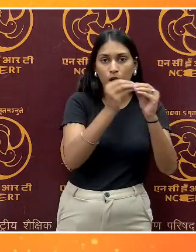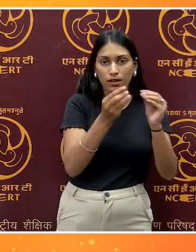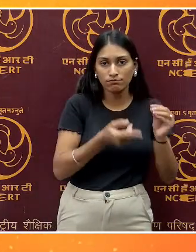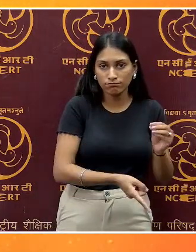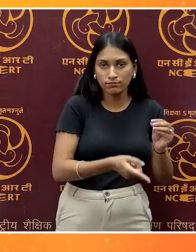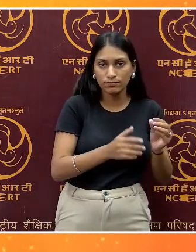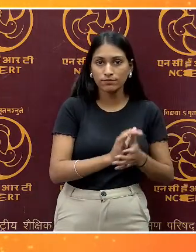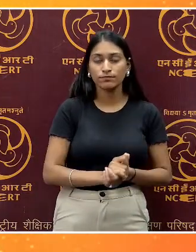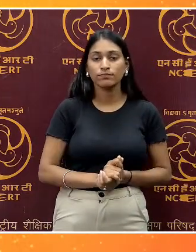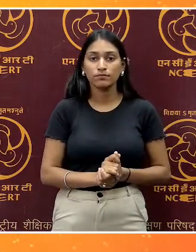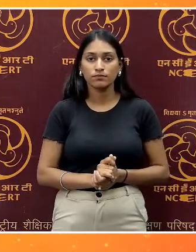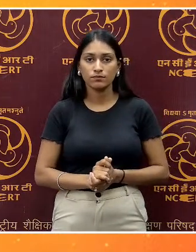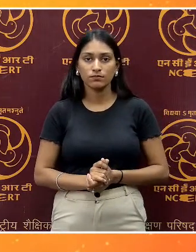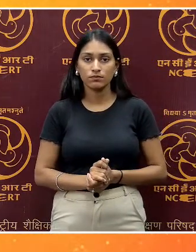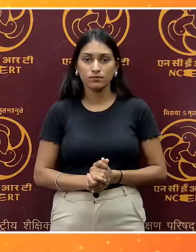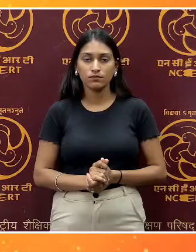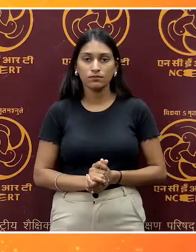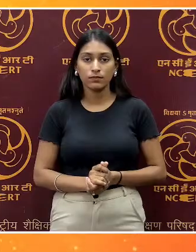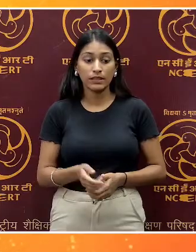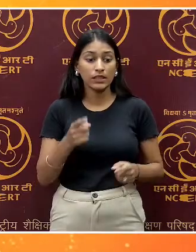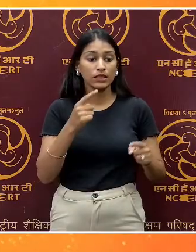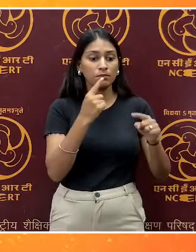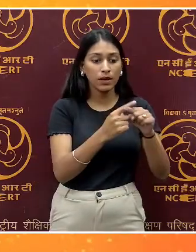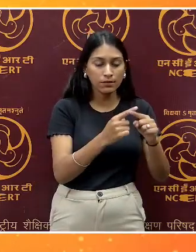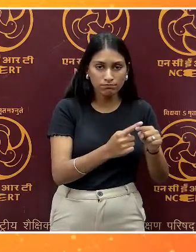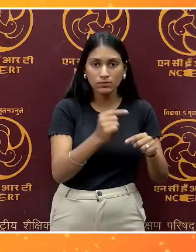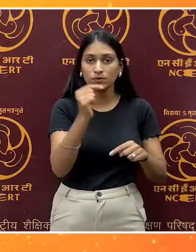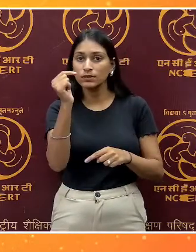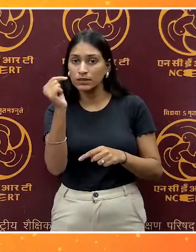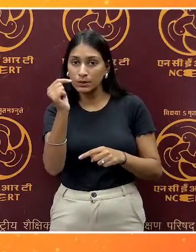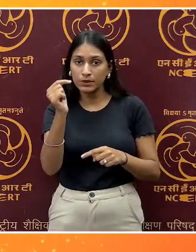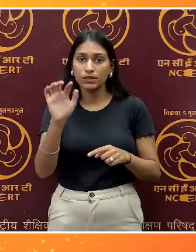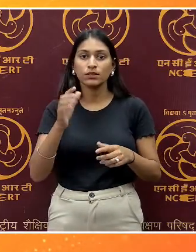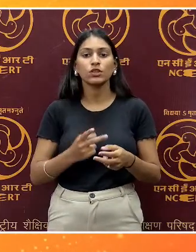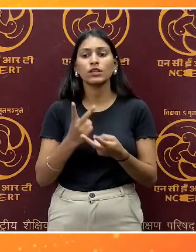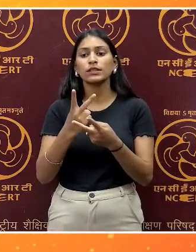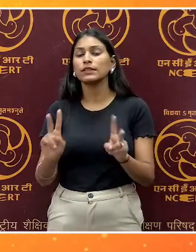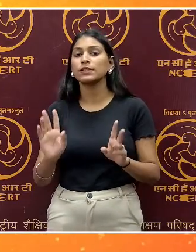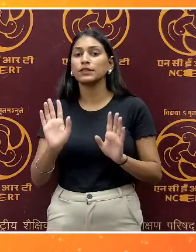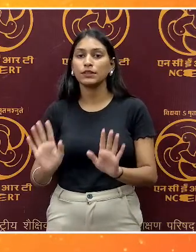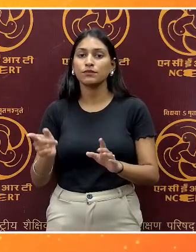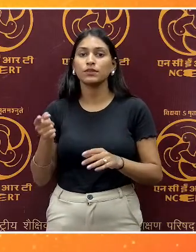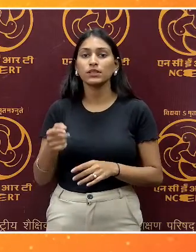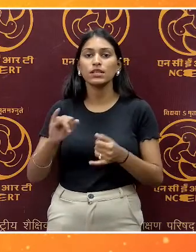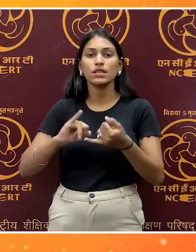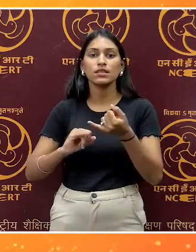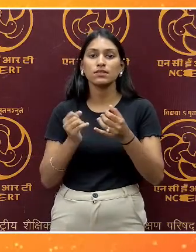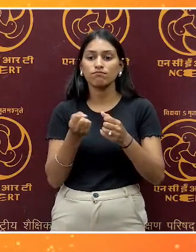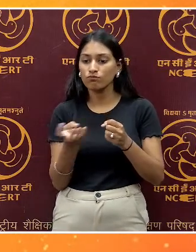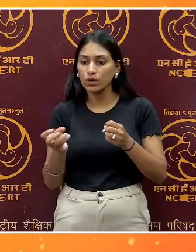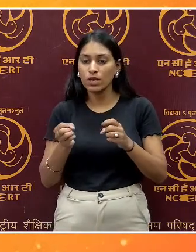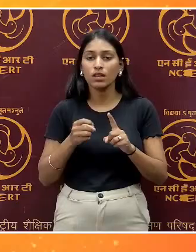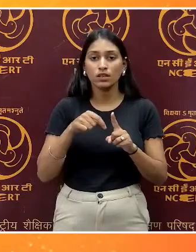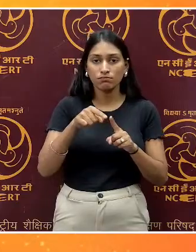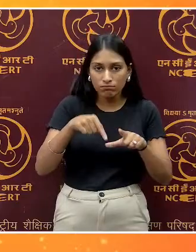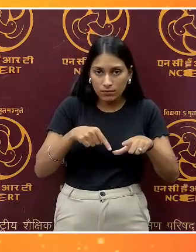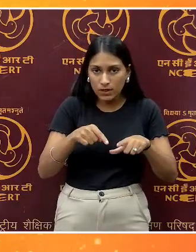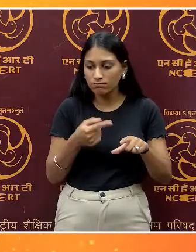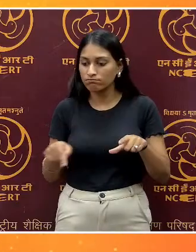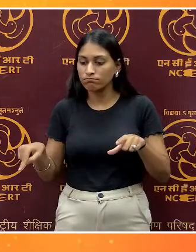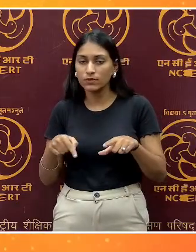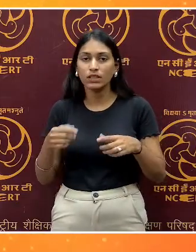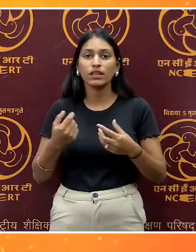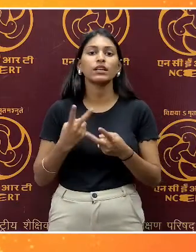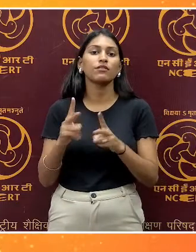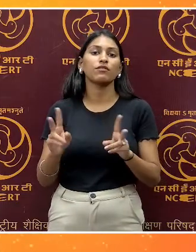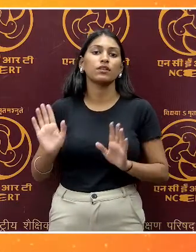the addition and subtraction of vectors is different from that of scalars. It does not follow the laws of scalar addition.